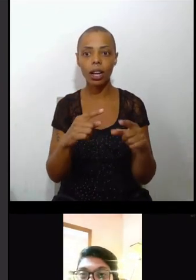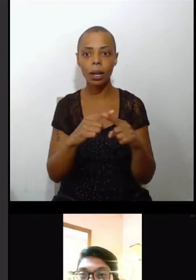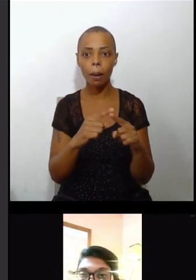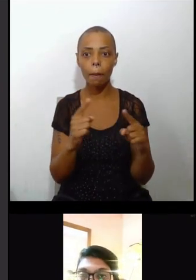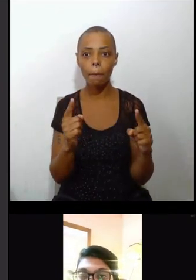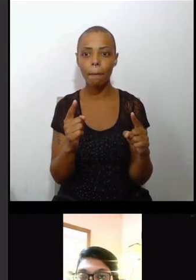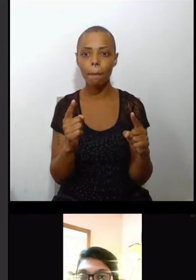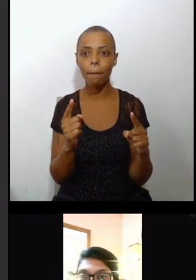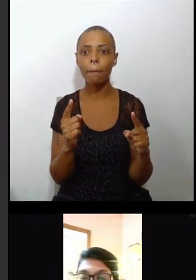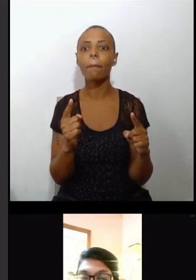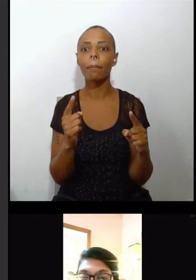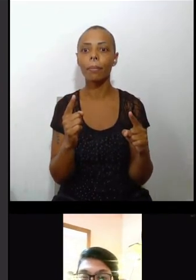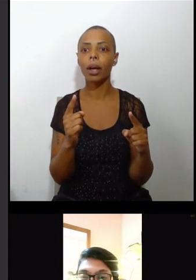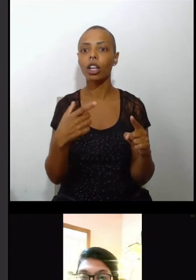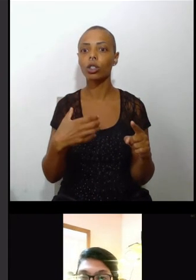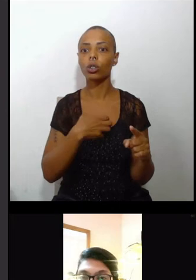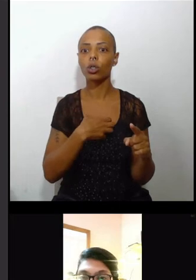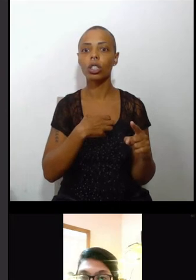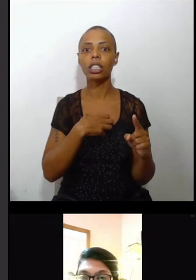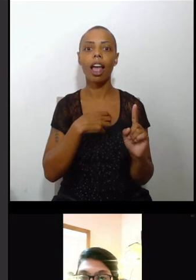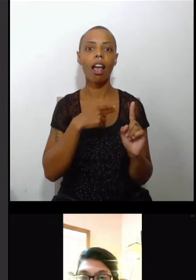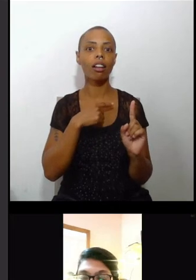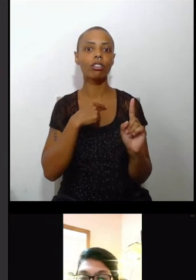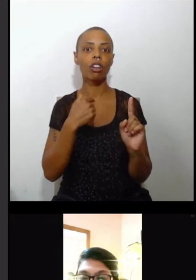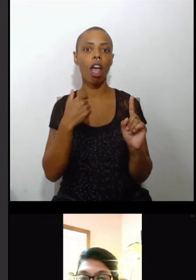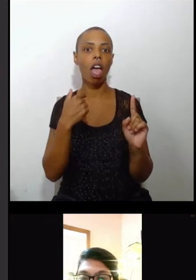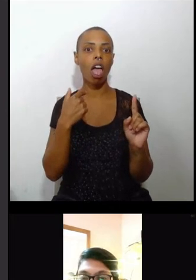we can move to the next slide